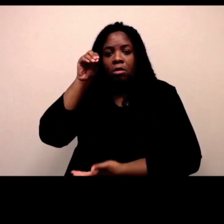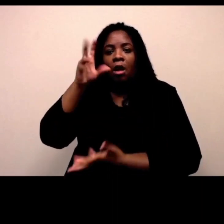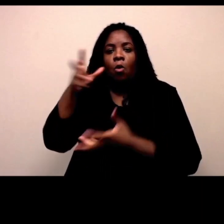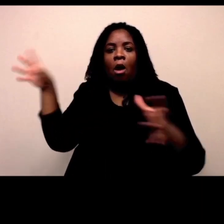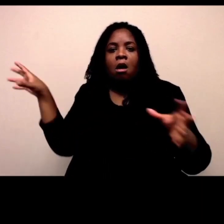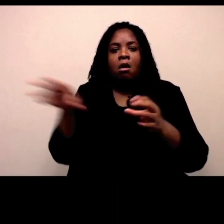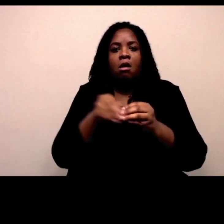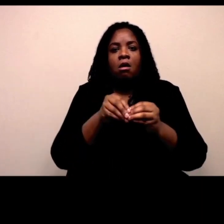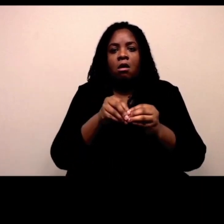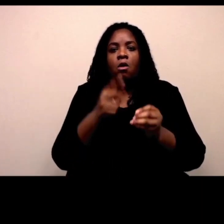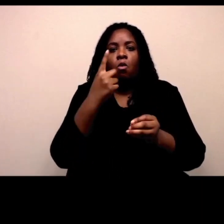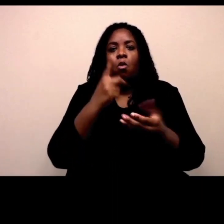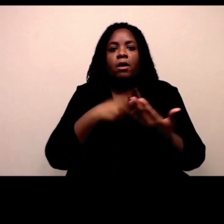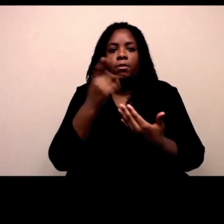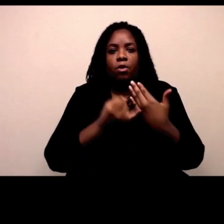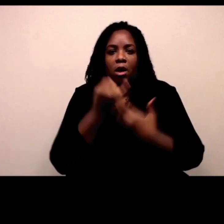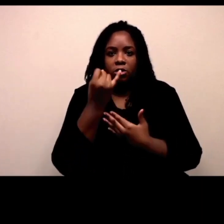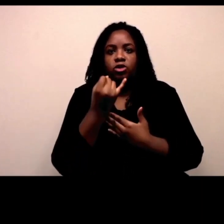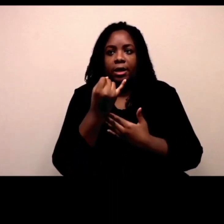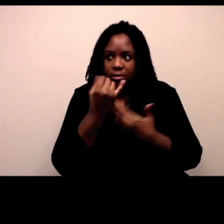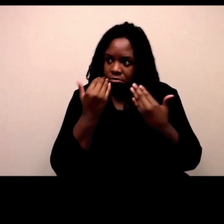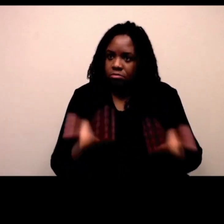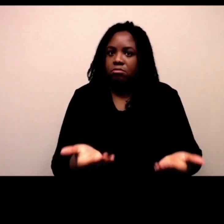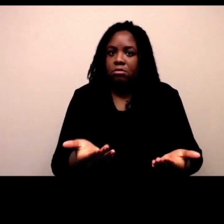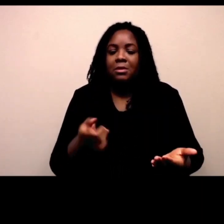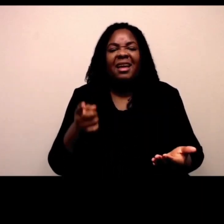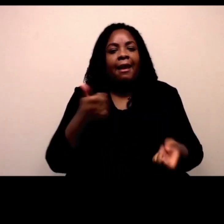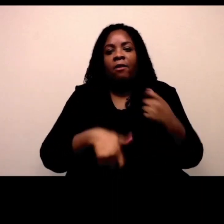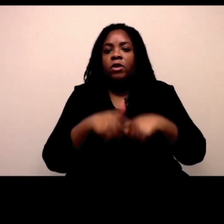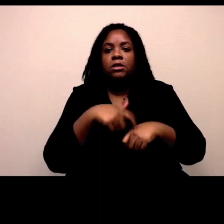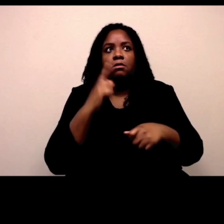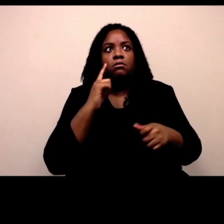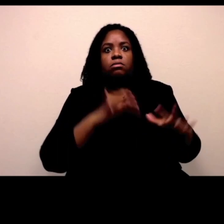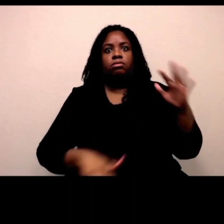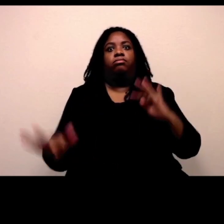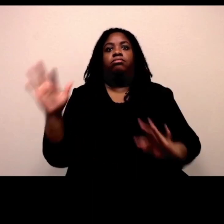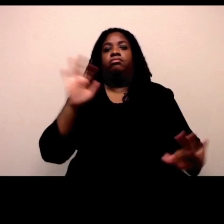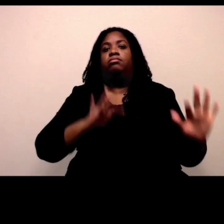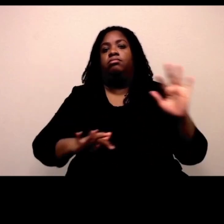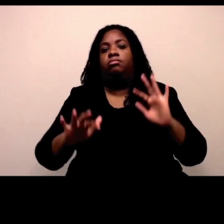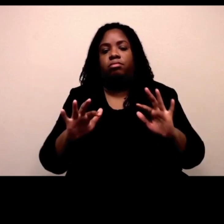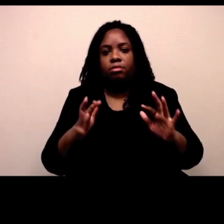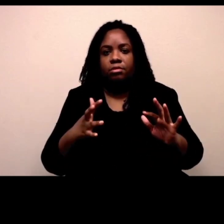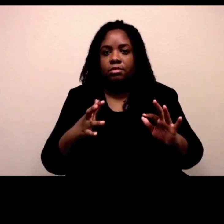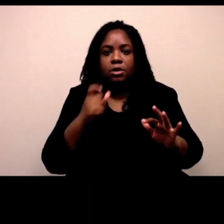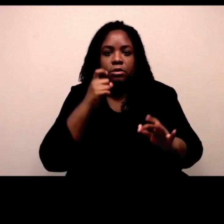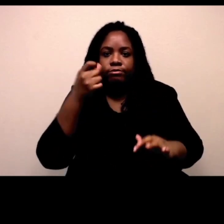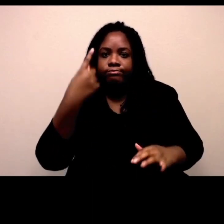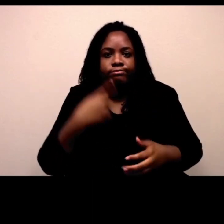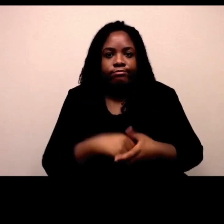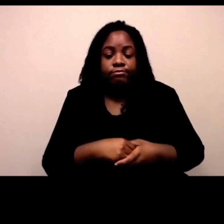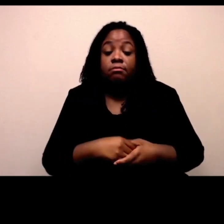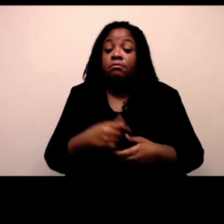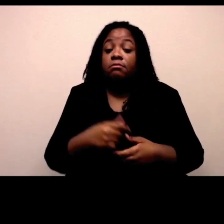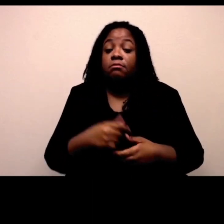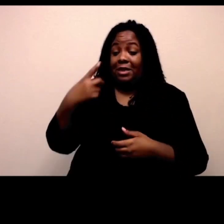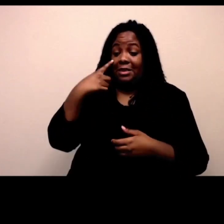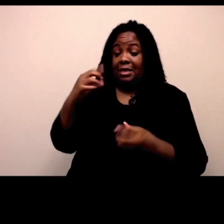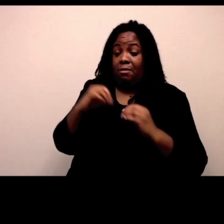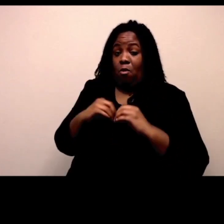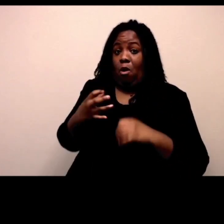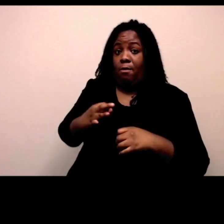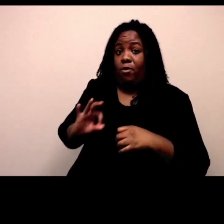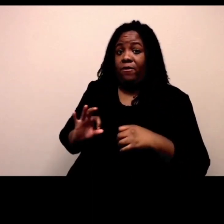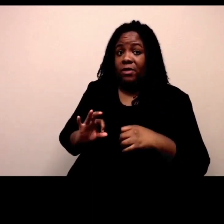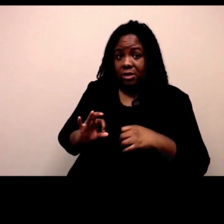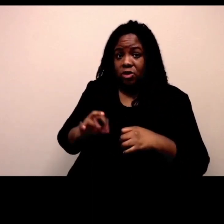project, and it throws them off every time. So I think when we talk about privilege, I see more project-based learning coming out of